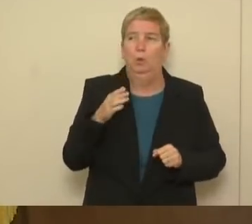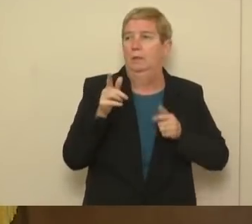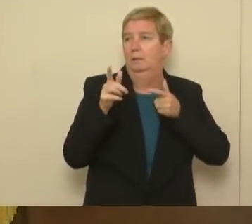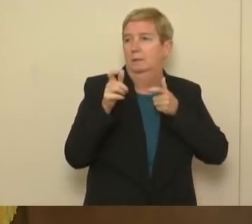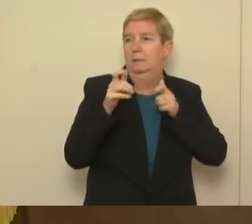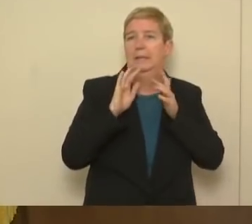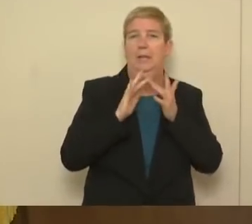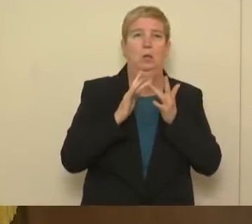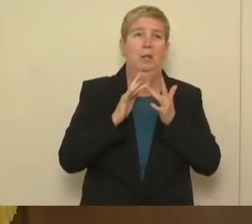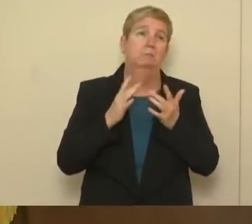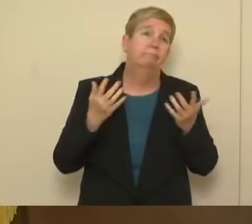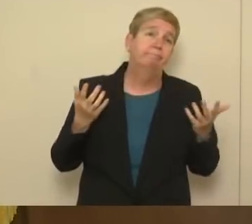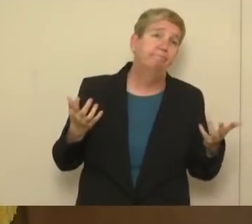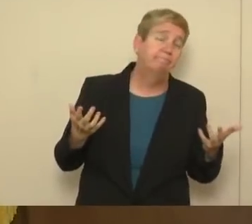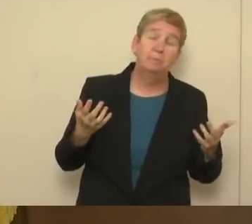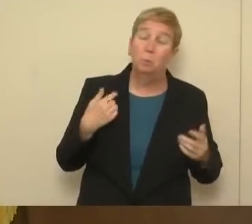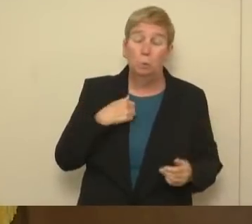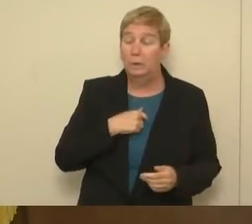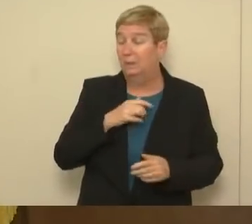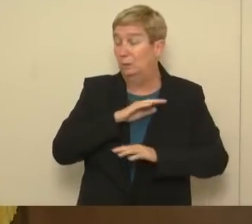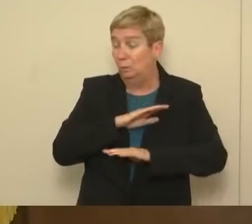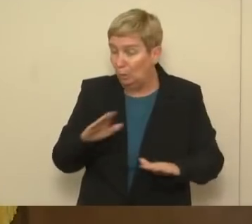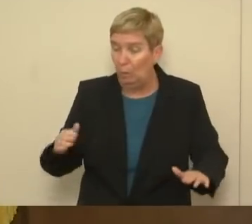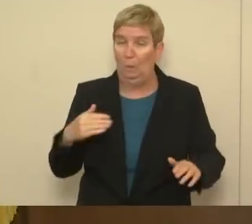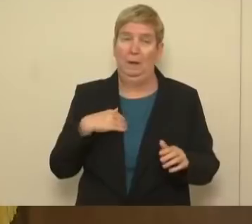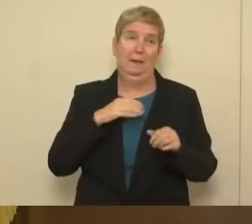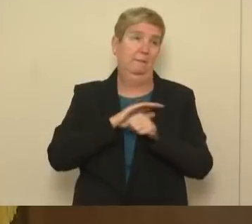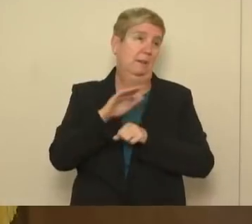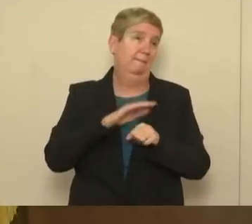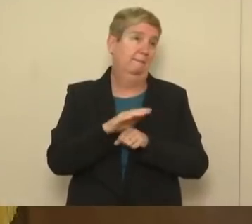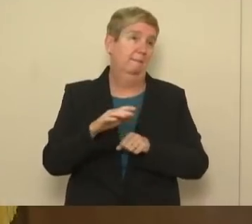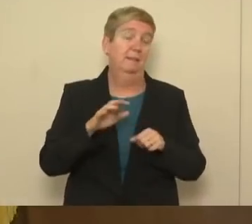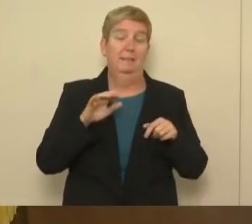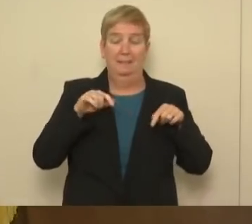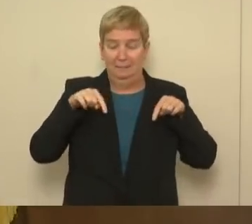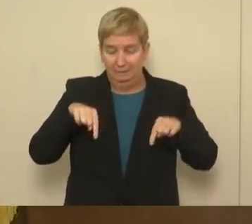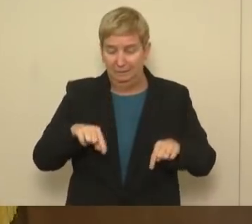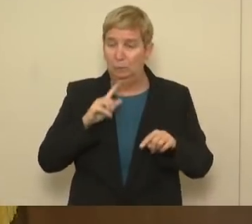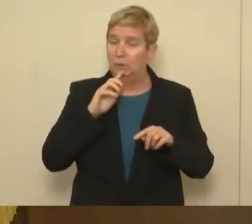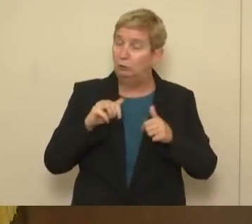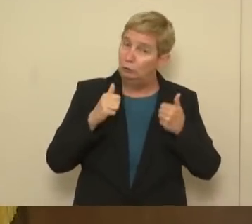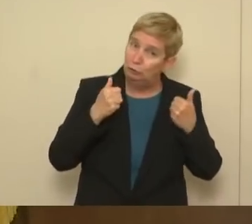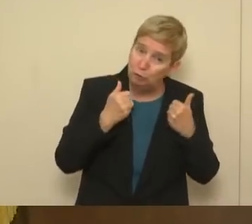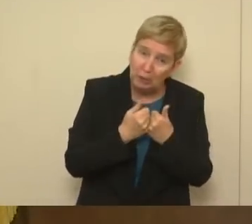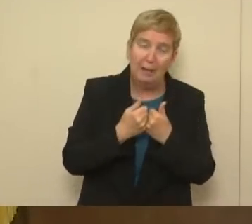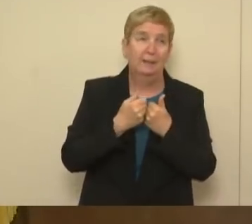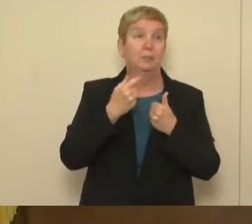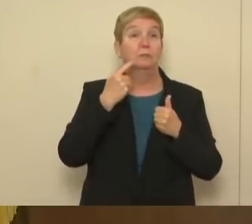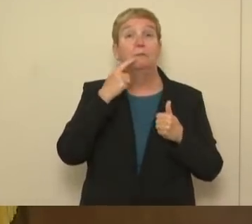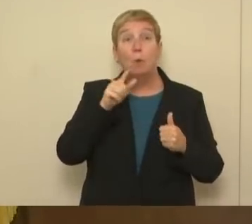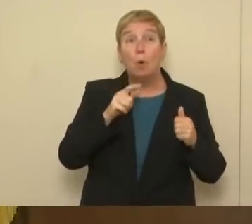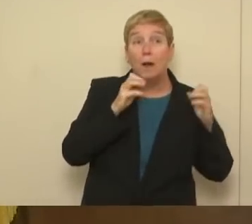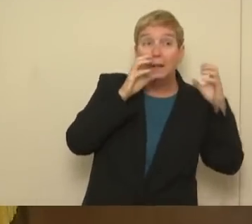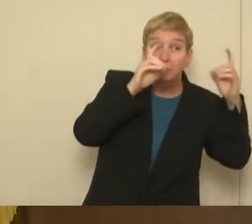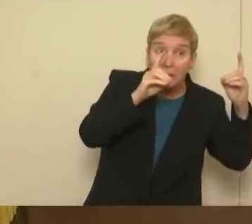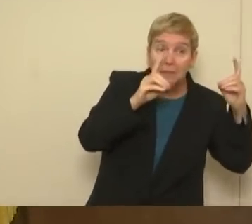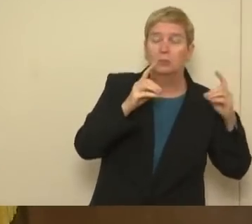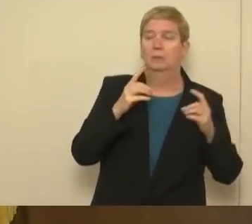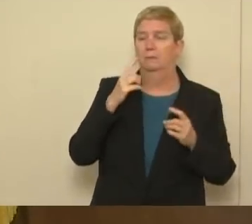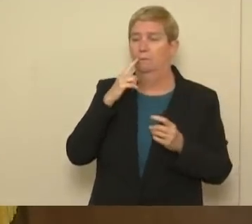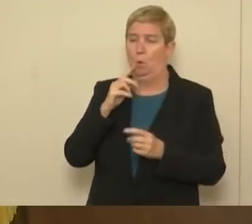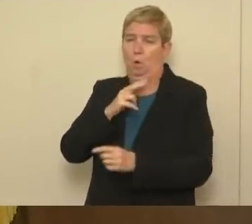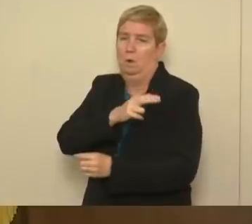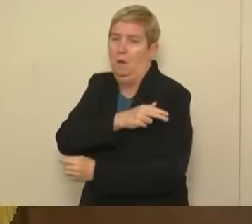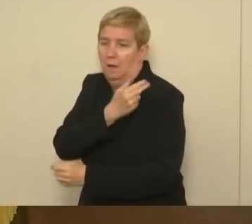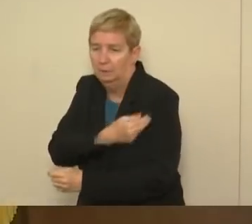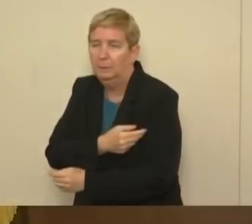pre-COVID. It's a significant infrastructure problem for education, healthcare, and the economy.